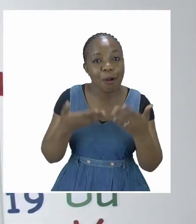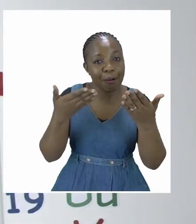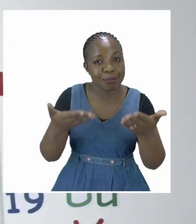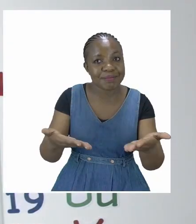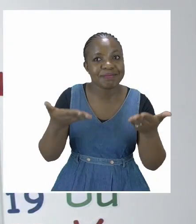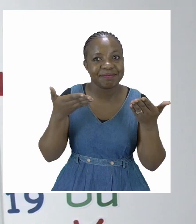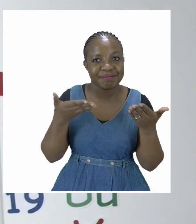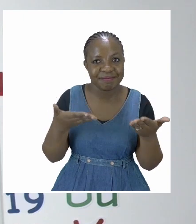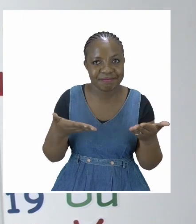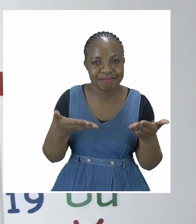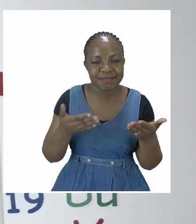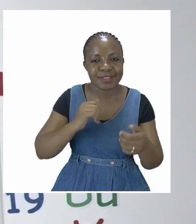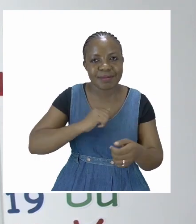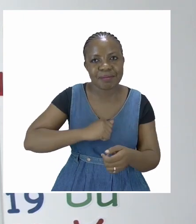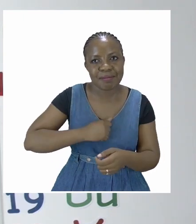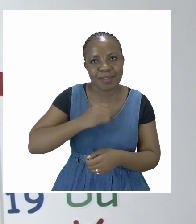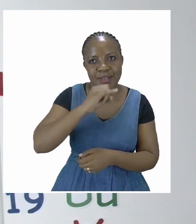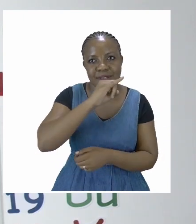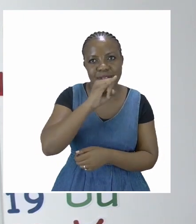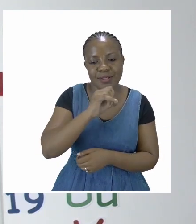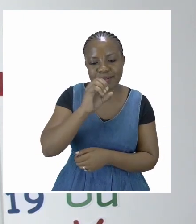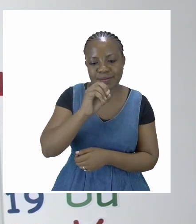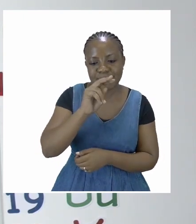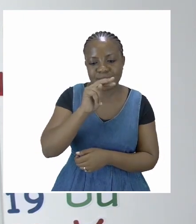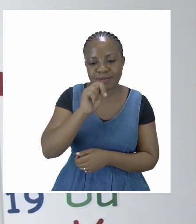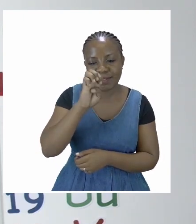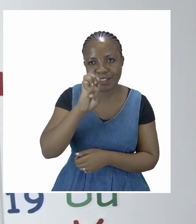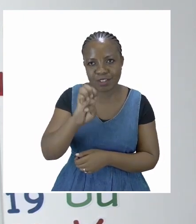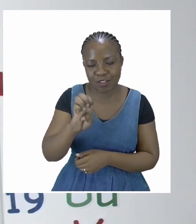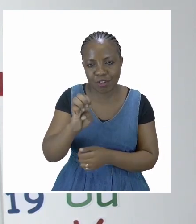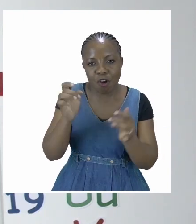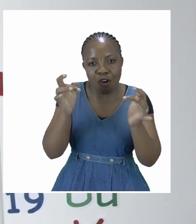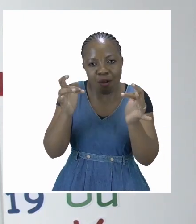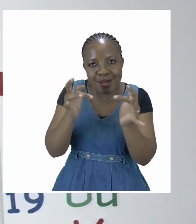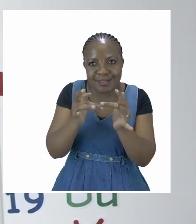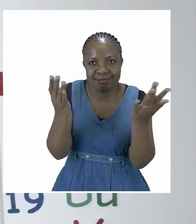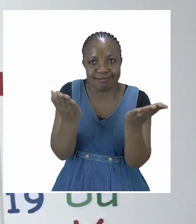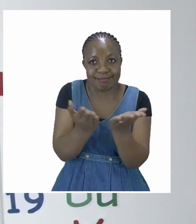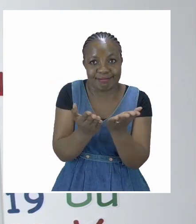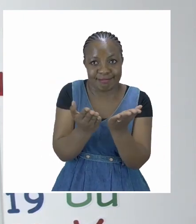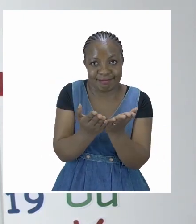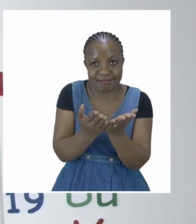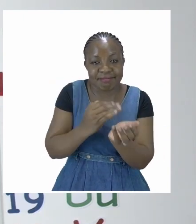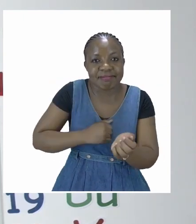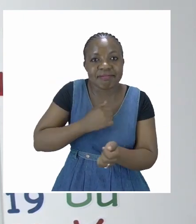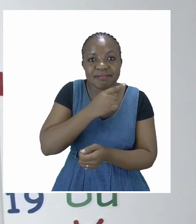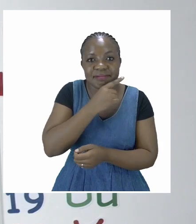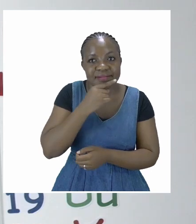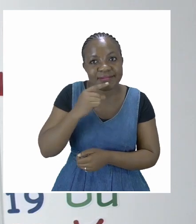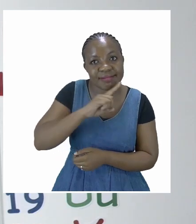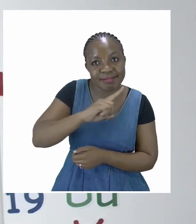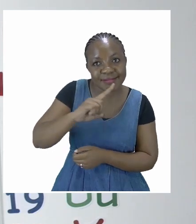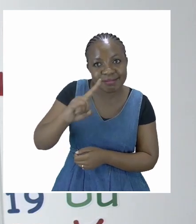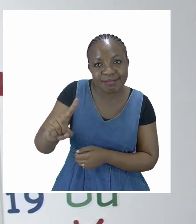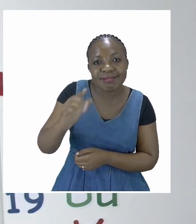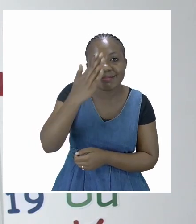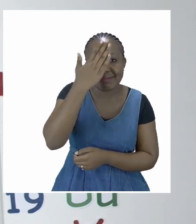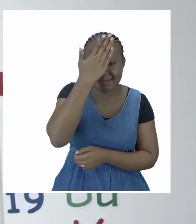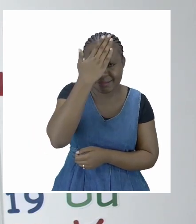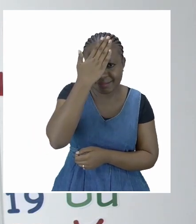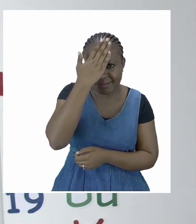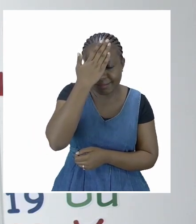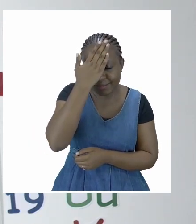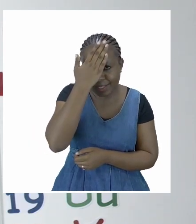Welcome to My Zone Online School. My name is Teacher Mutsa. Get your education